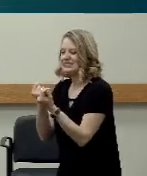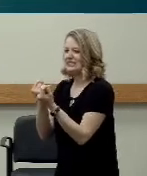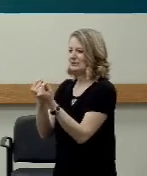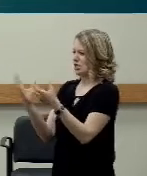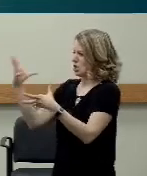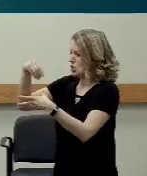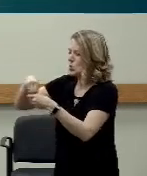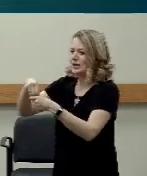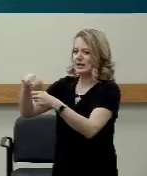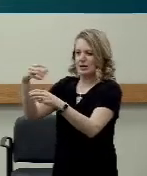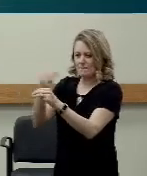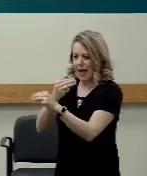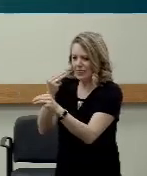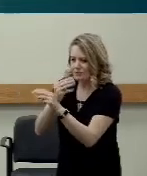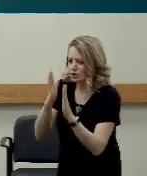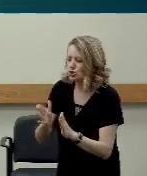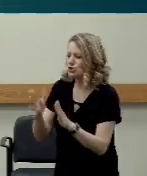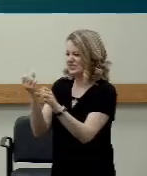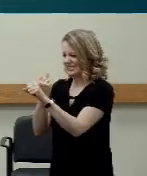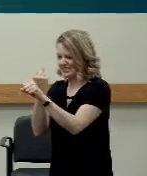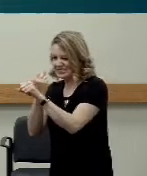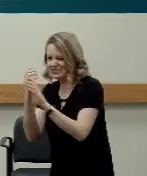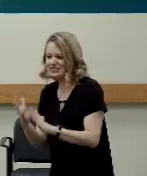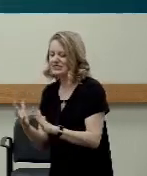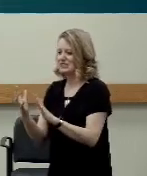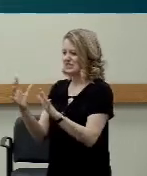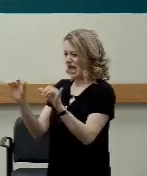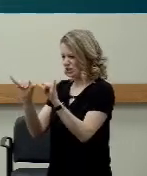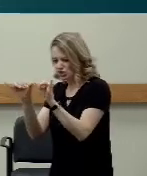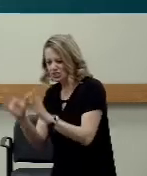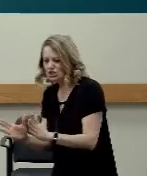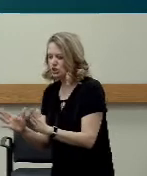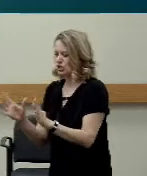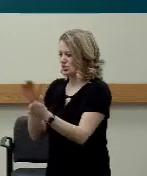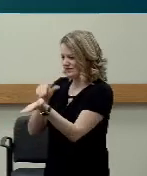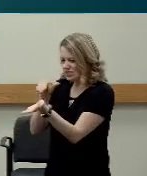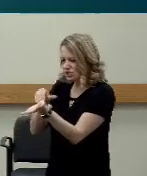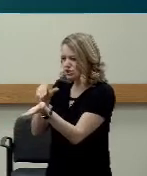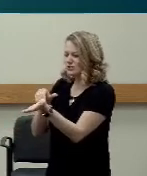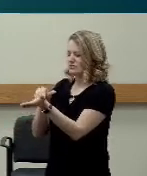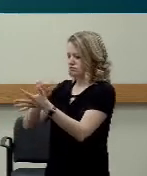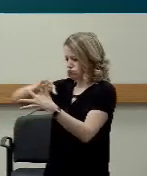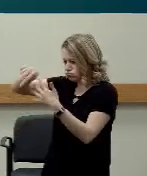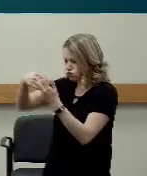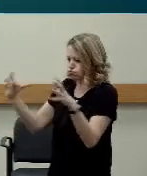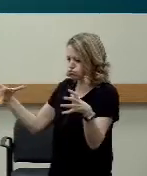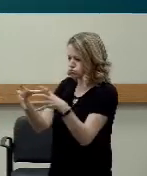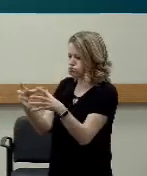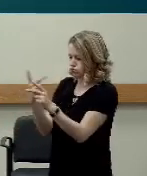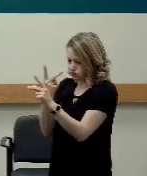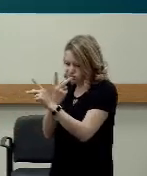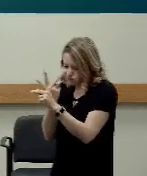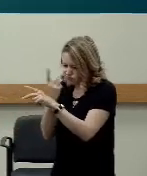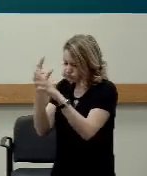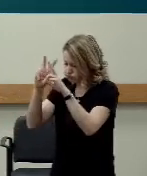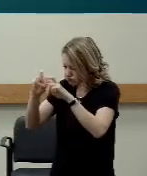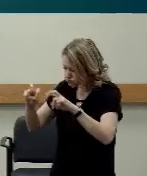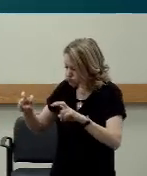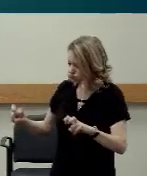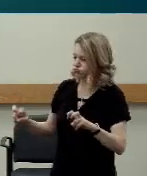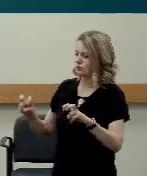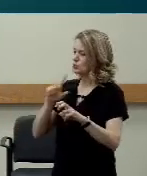mathematicians, statisticians, engineers, physicians, and others to come up with a very